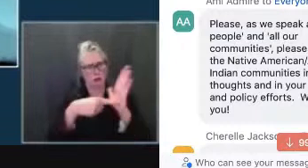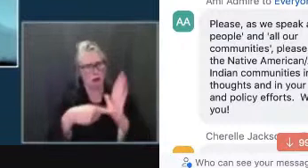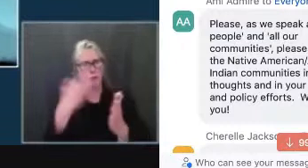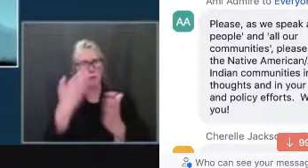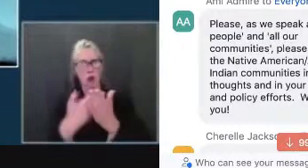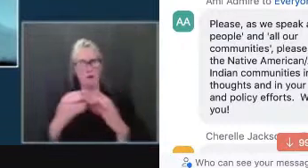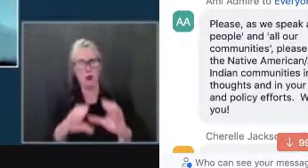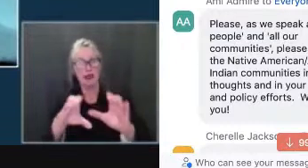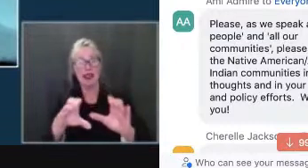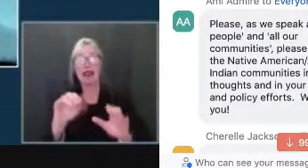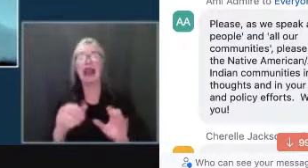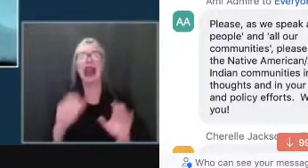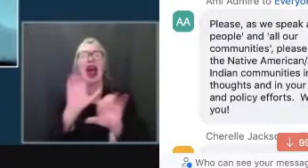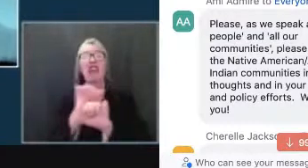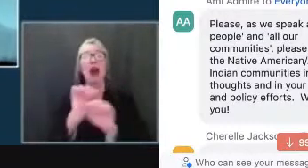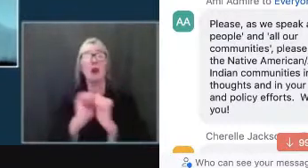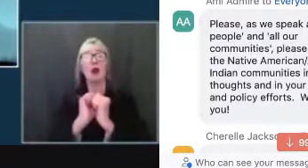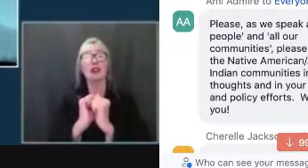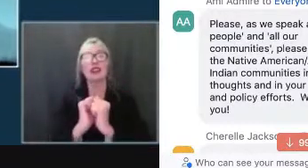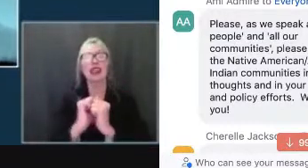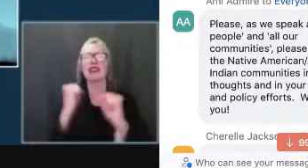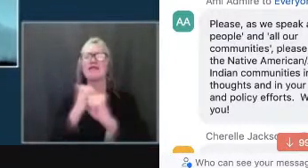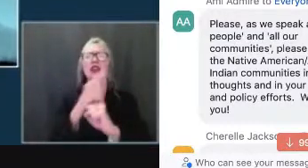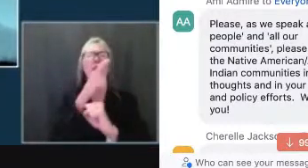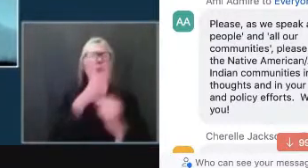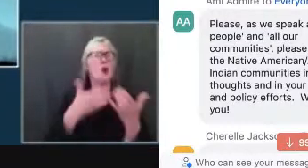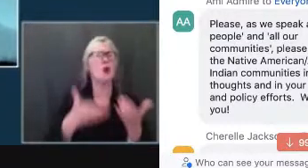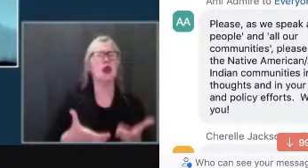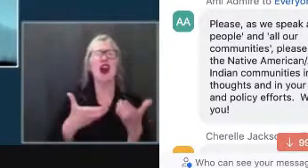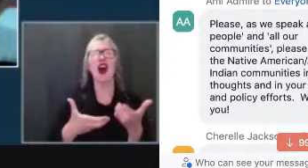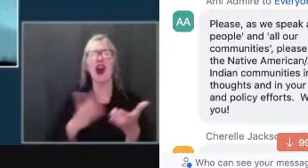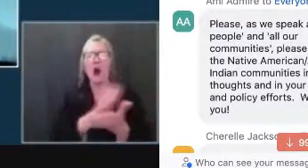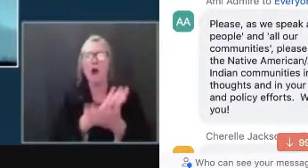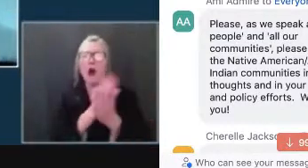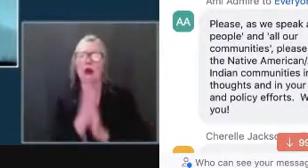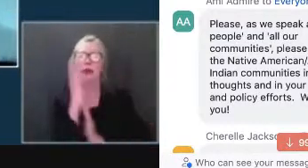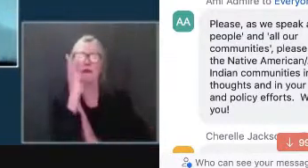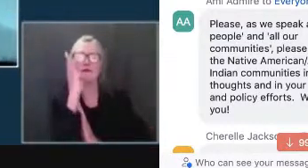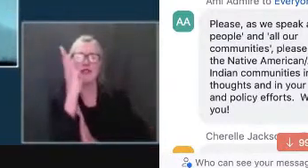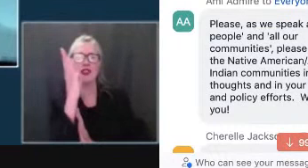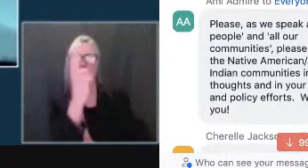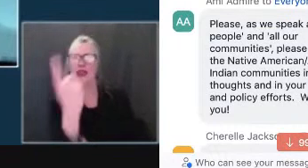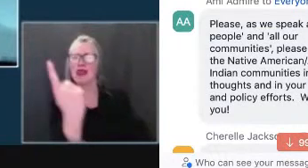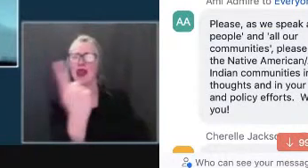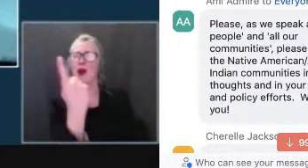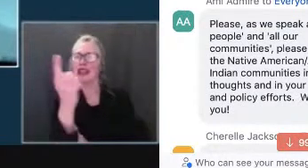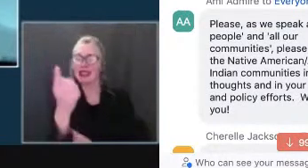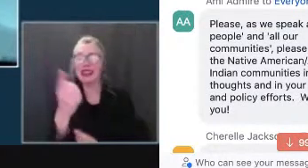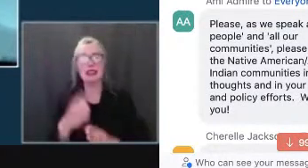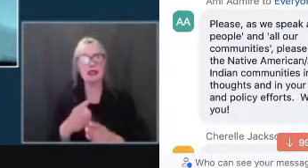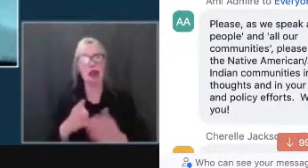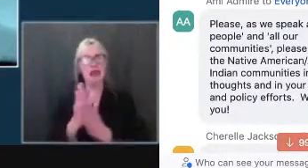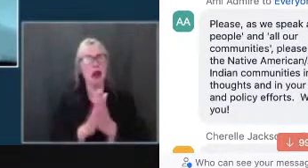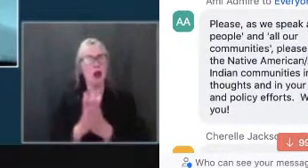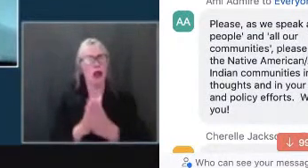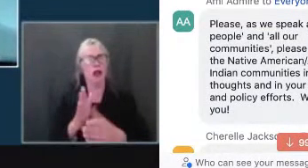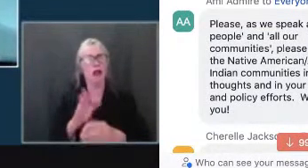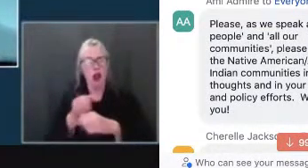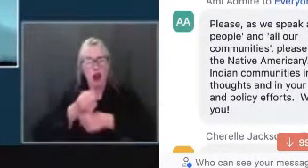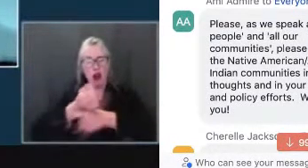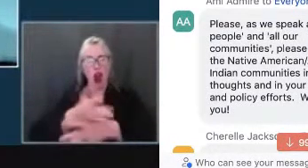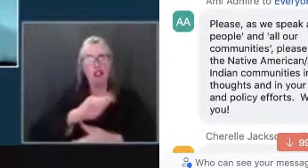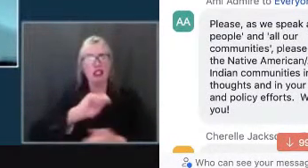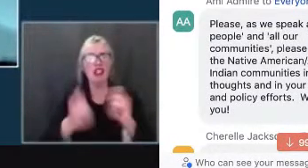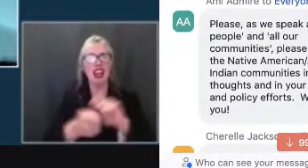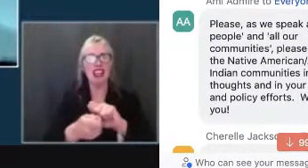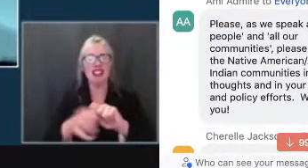to fight about who we are and who we're going to be in the future is the only thing that makes change. That deeply democratic process,